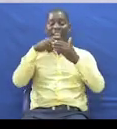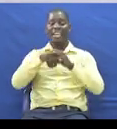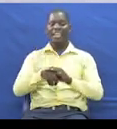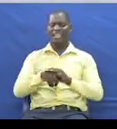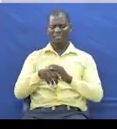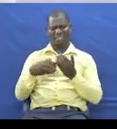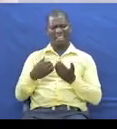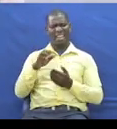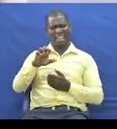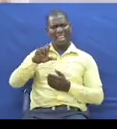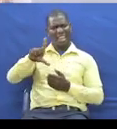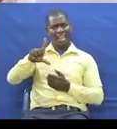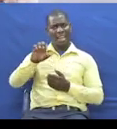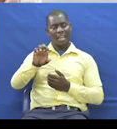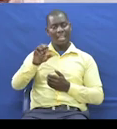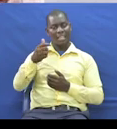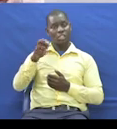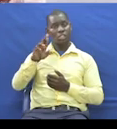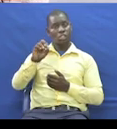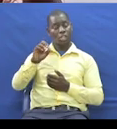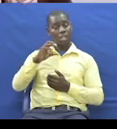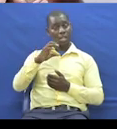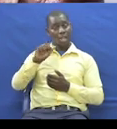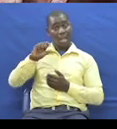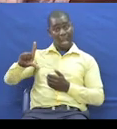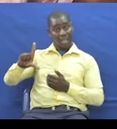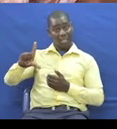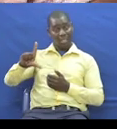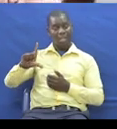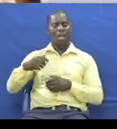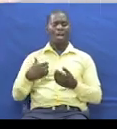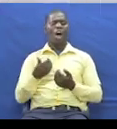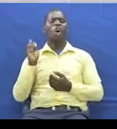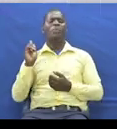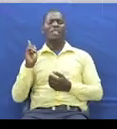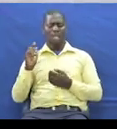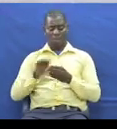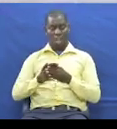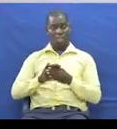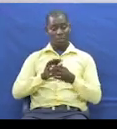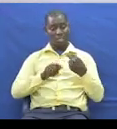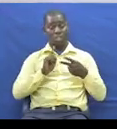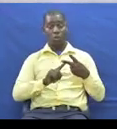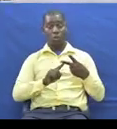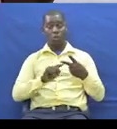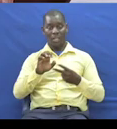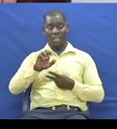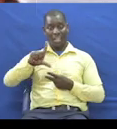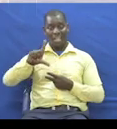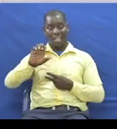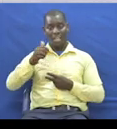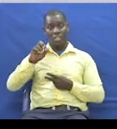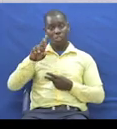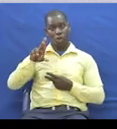electrical neutral atom, automatically now the proton is going to be equals to electron, or number of protons